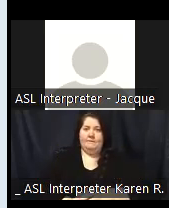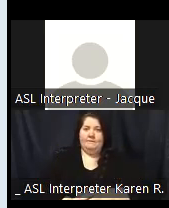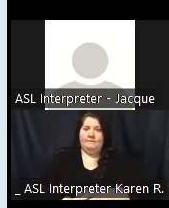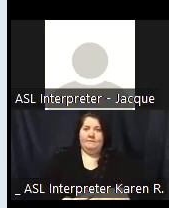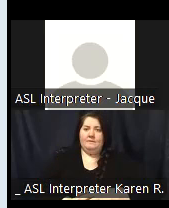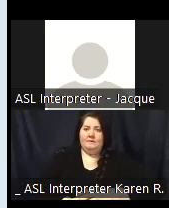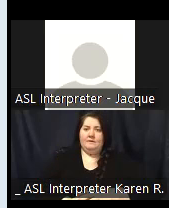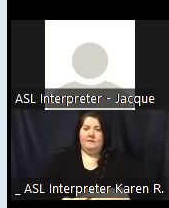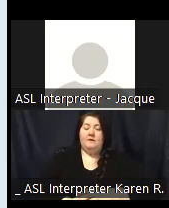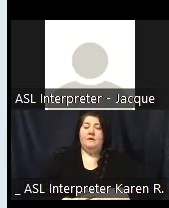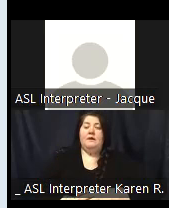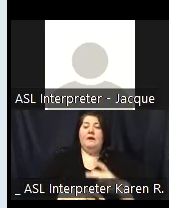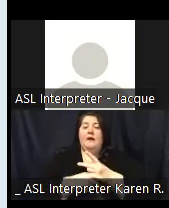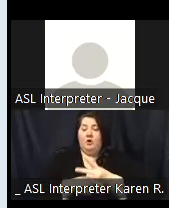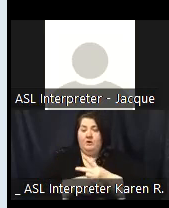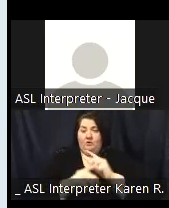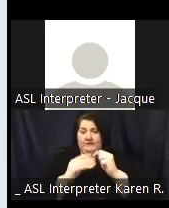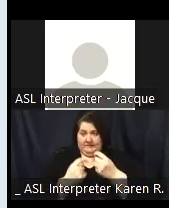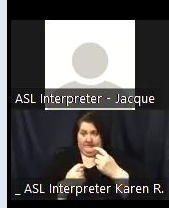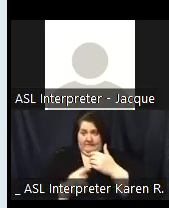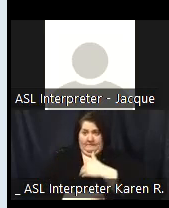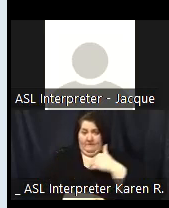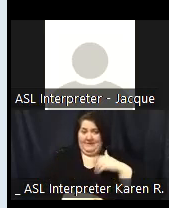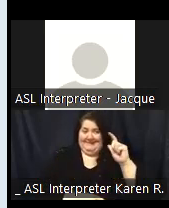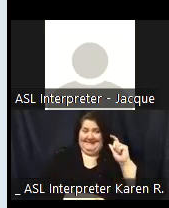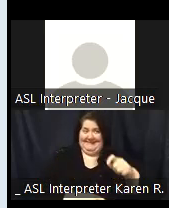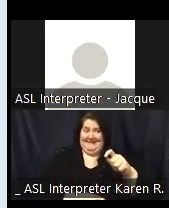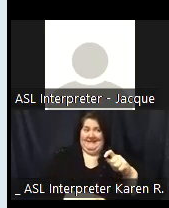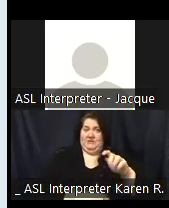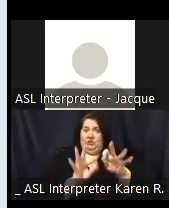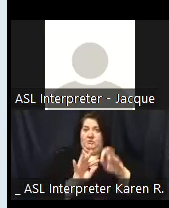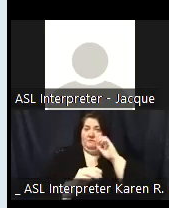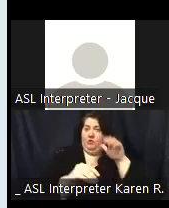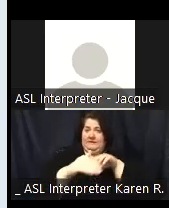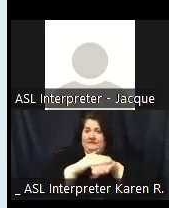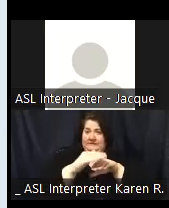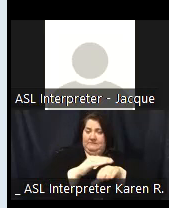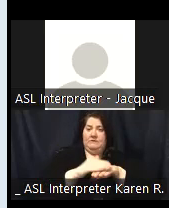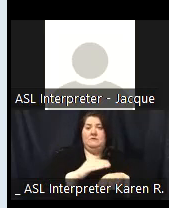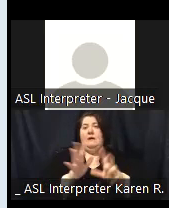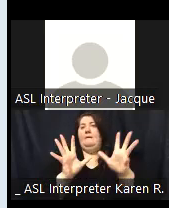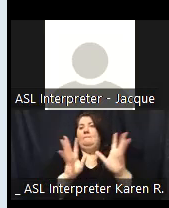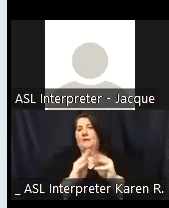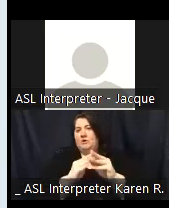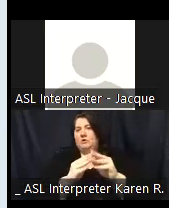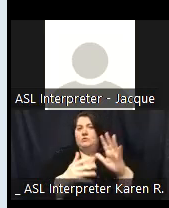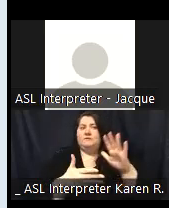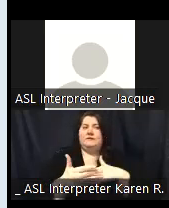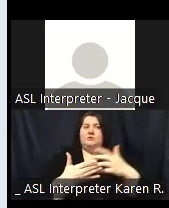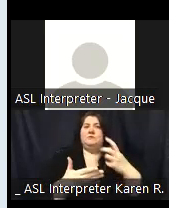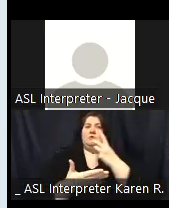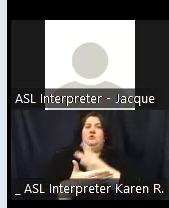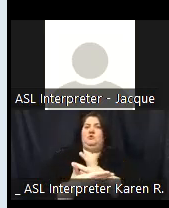When caregivers or team members need interpreters for accessibility, meetings will be scheduled at least 2 weeks in